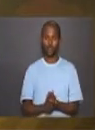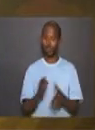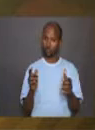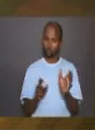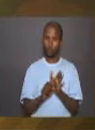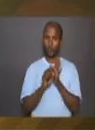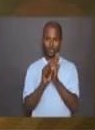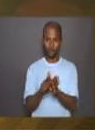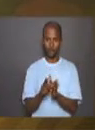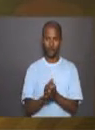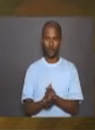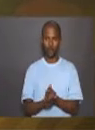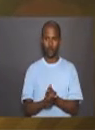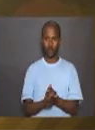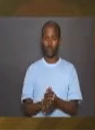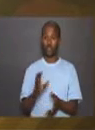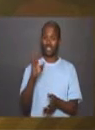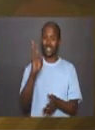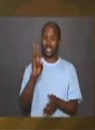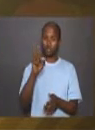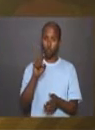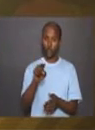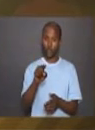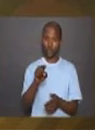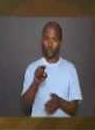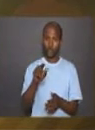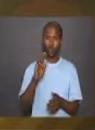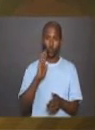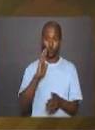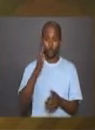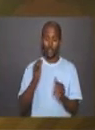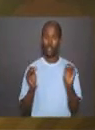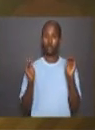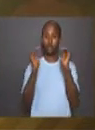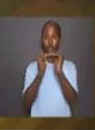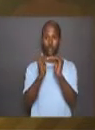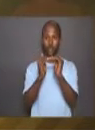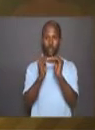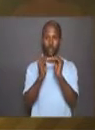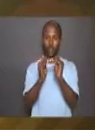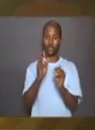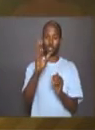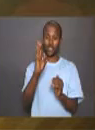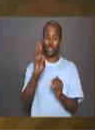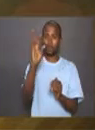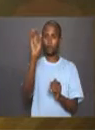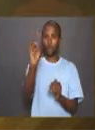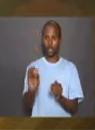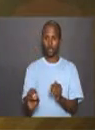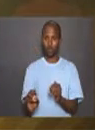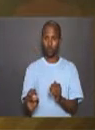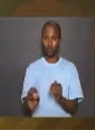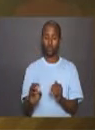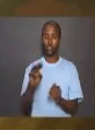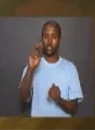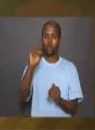For example, 6 points would be equivalent to 6% of